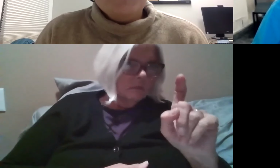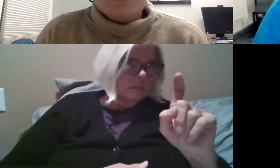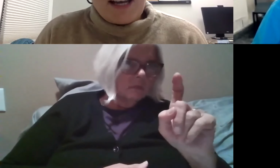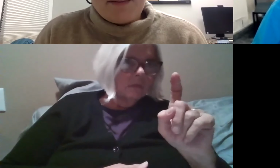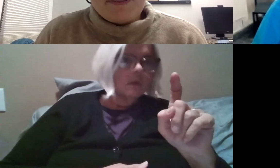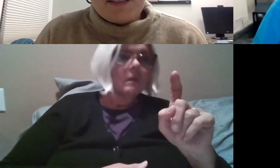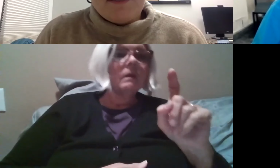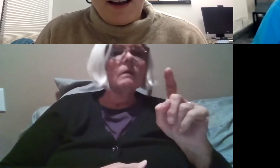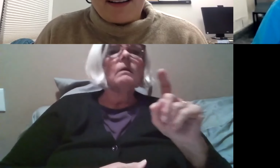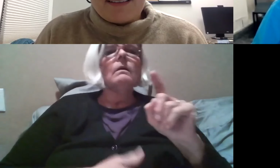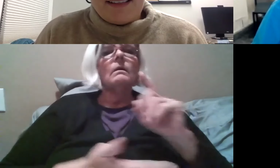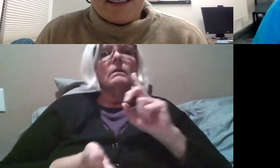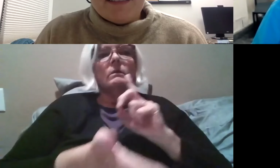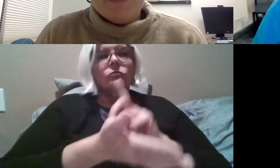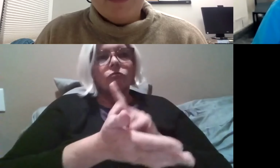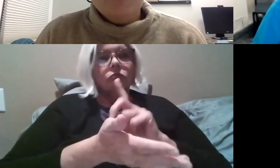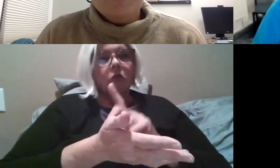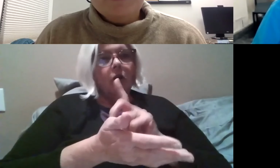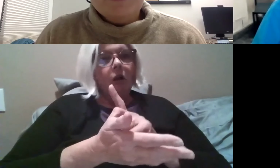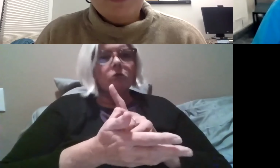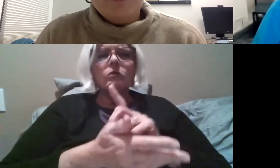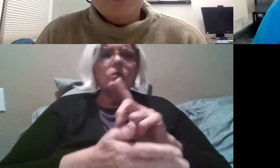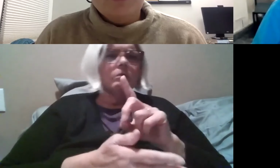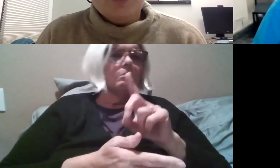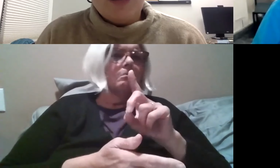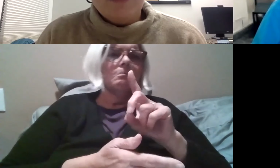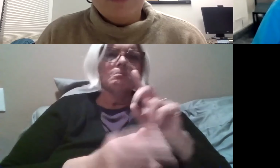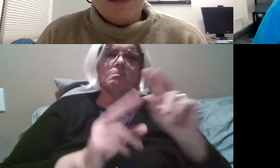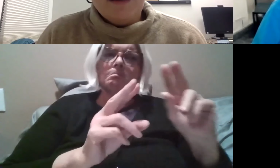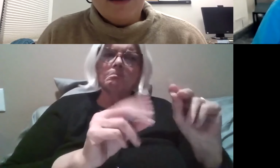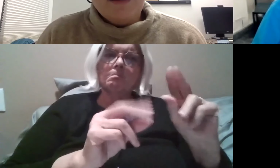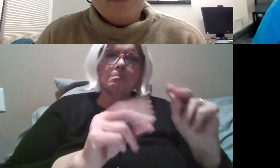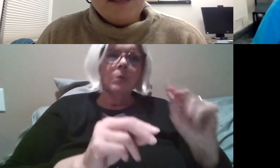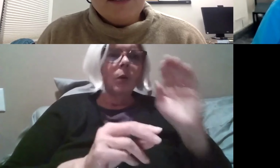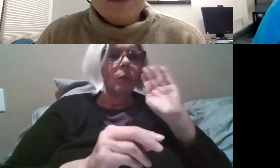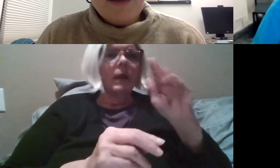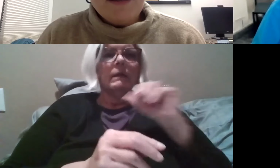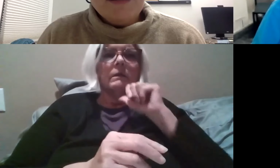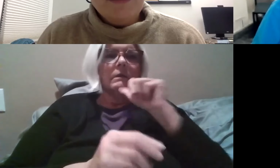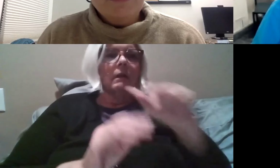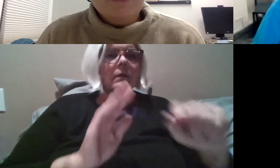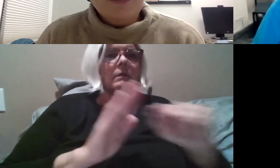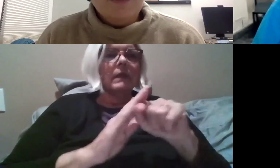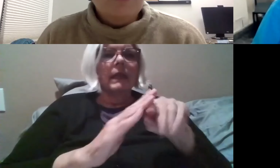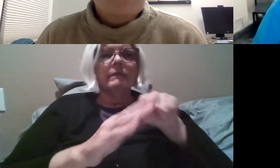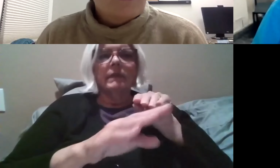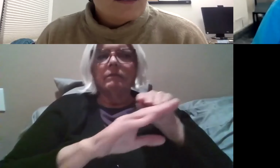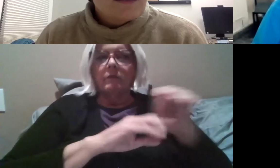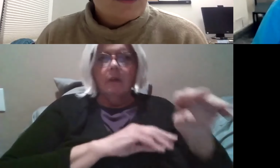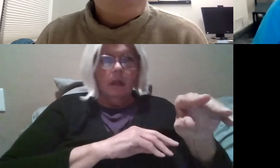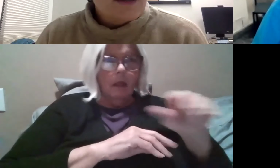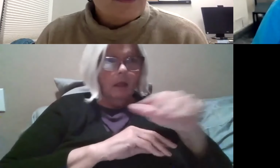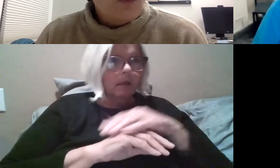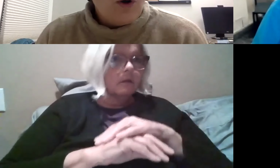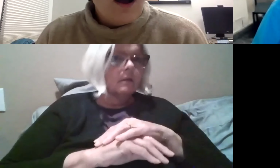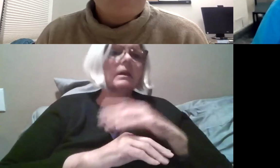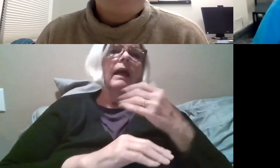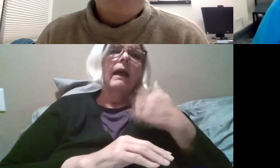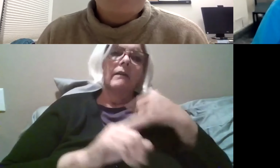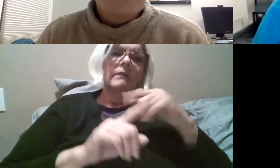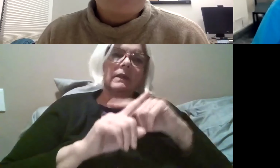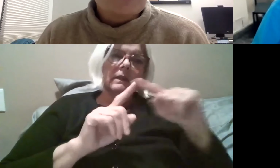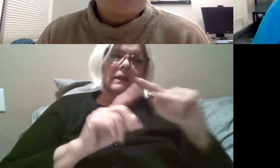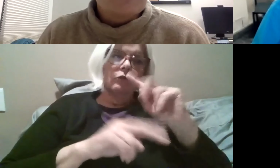There are different types of vaccines, and the reason that your child can't get a measles vaccine until typically